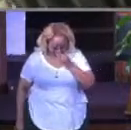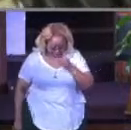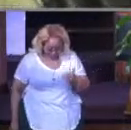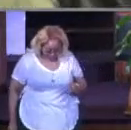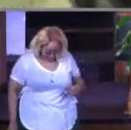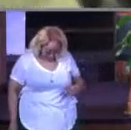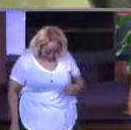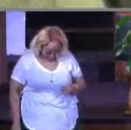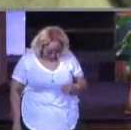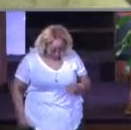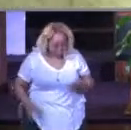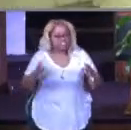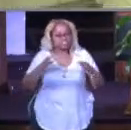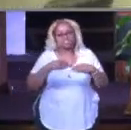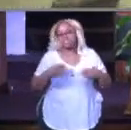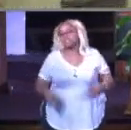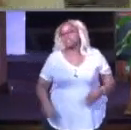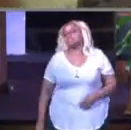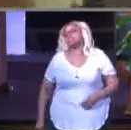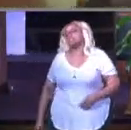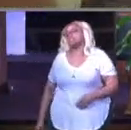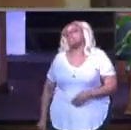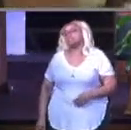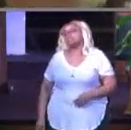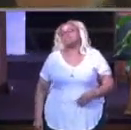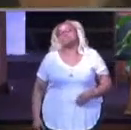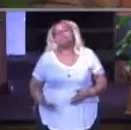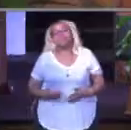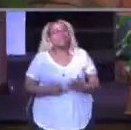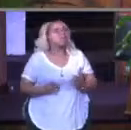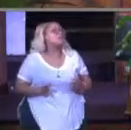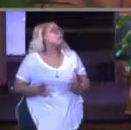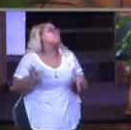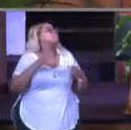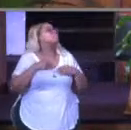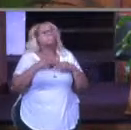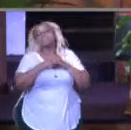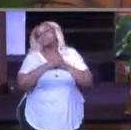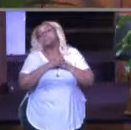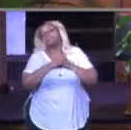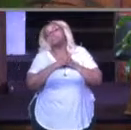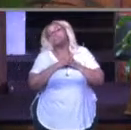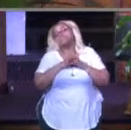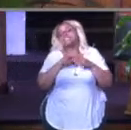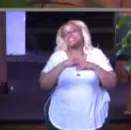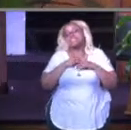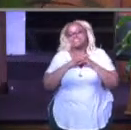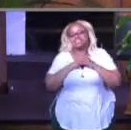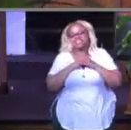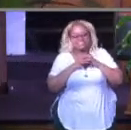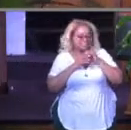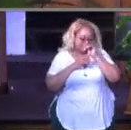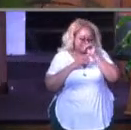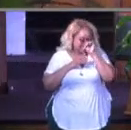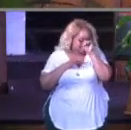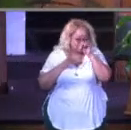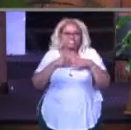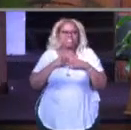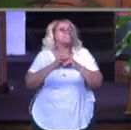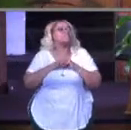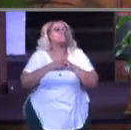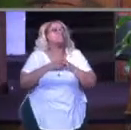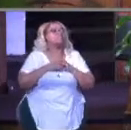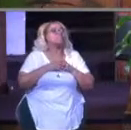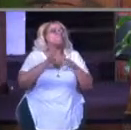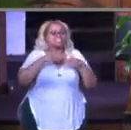Receive. Receive. Receive. Receive. Receive.